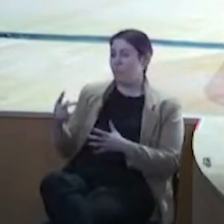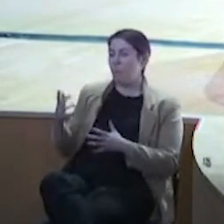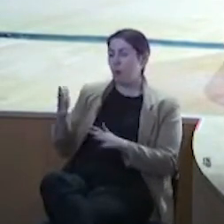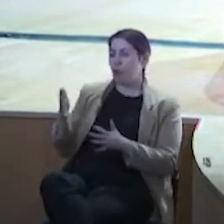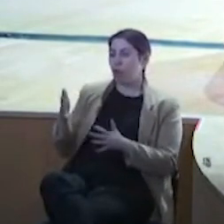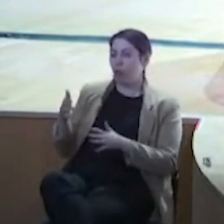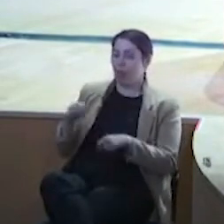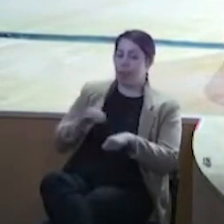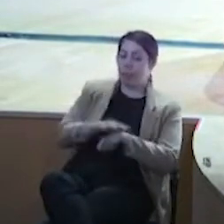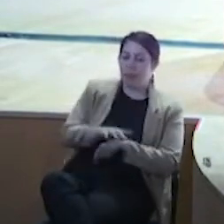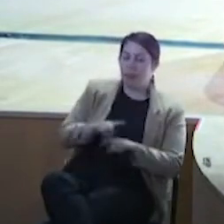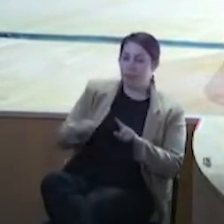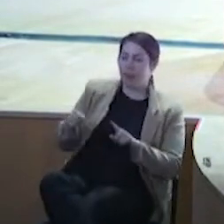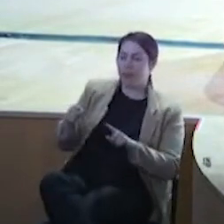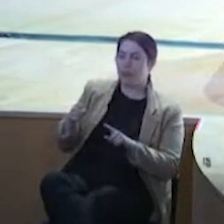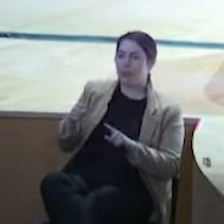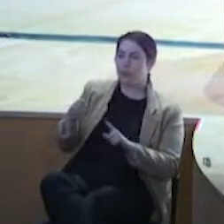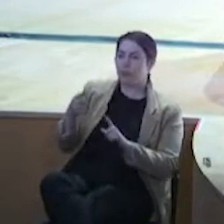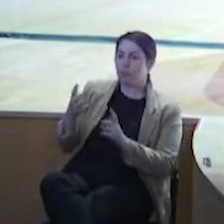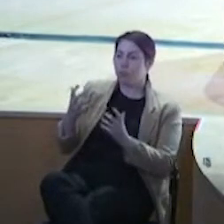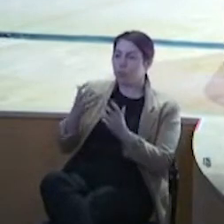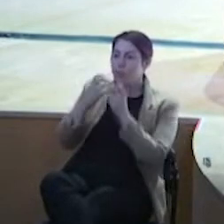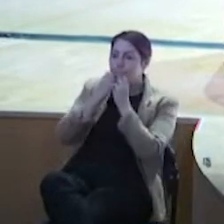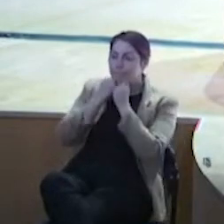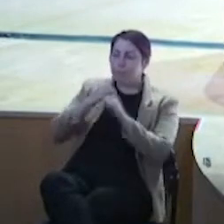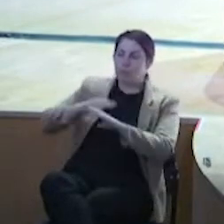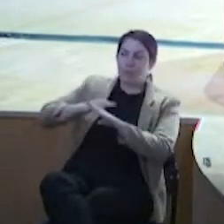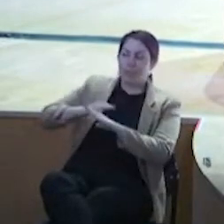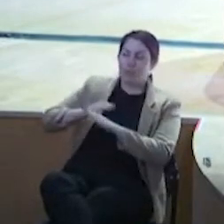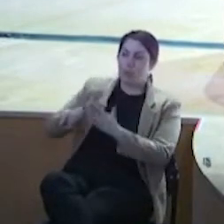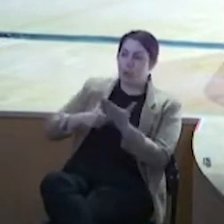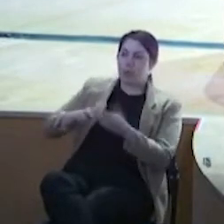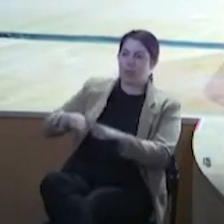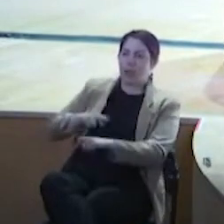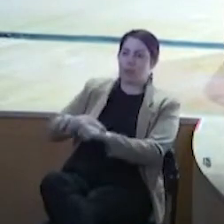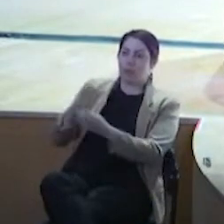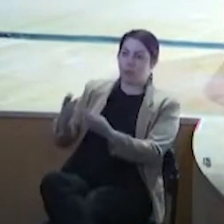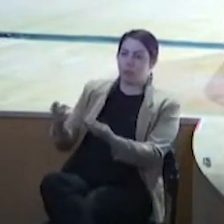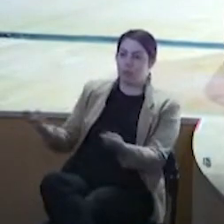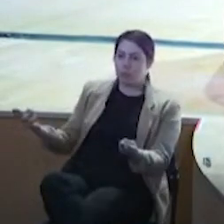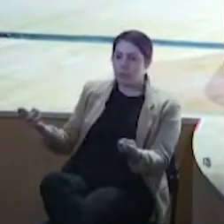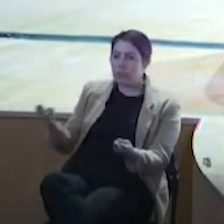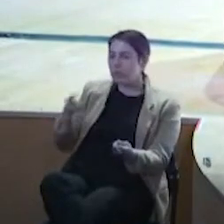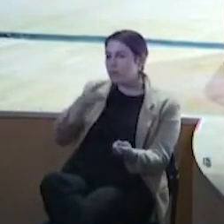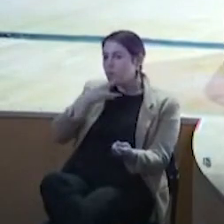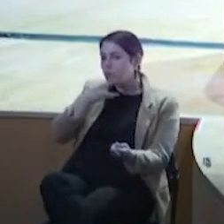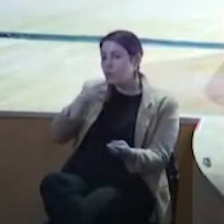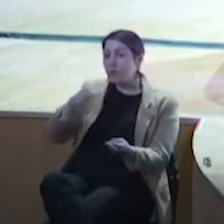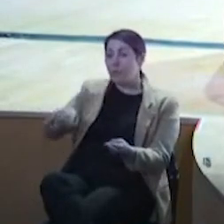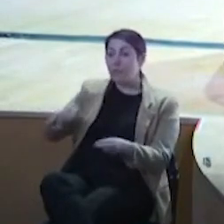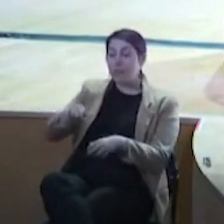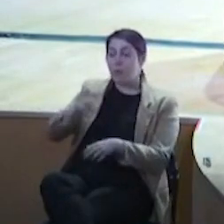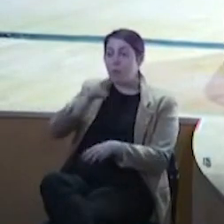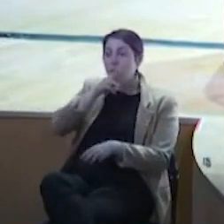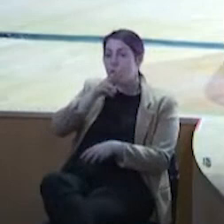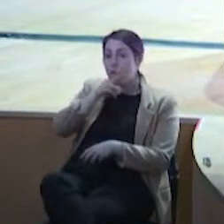we want to protect that. We want to protect our natural resources because we need that water. And also we're